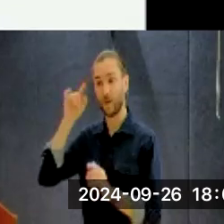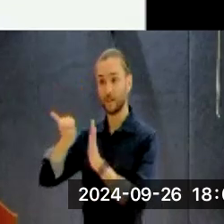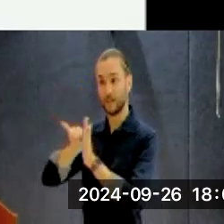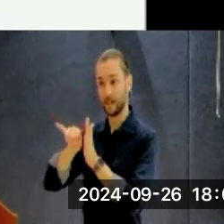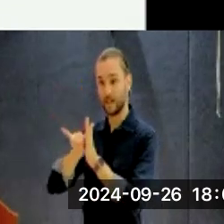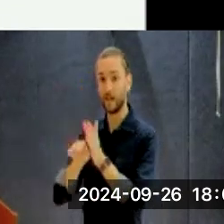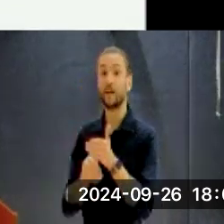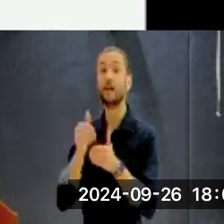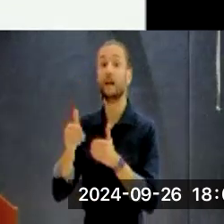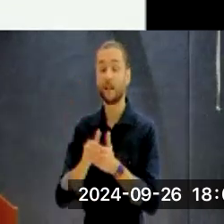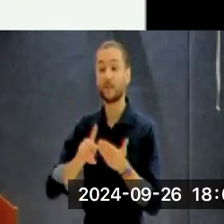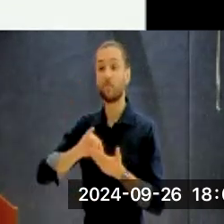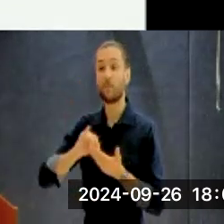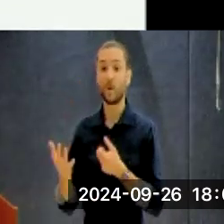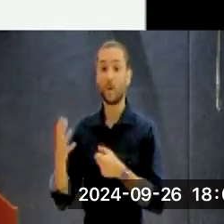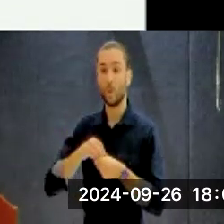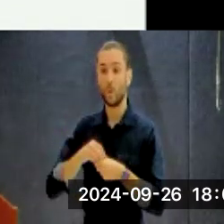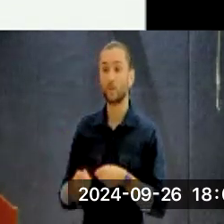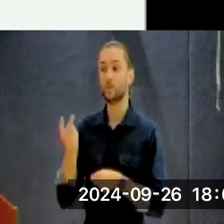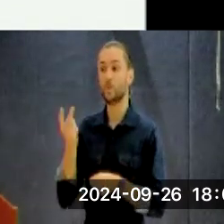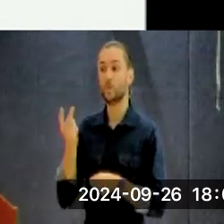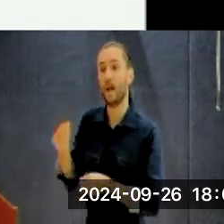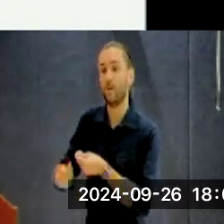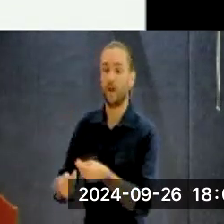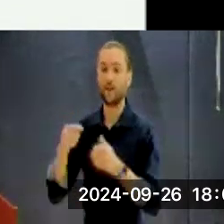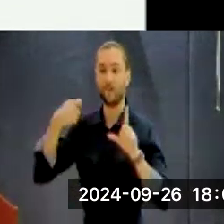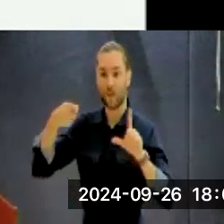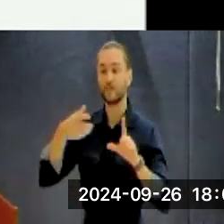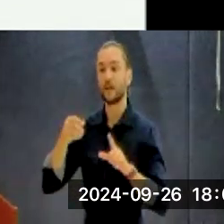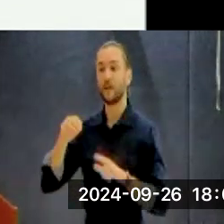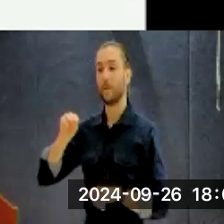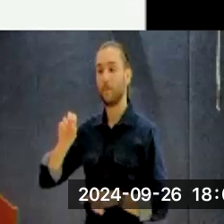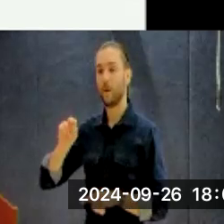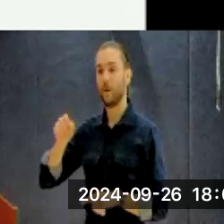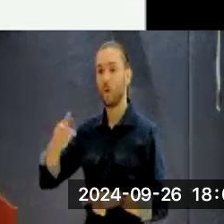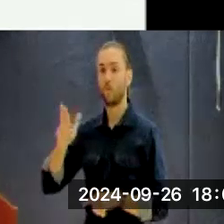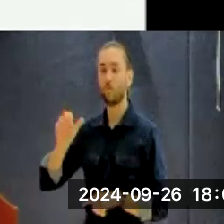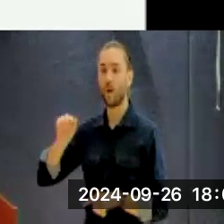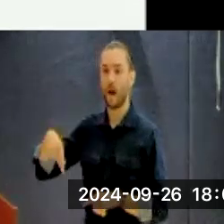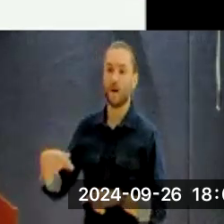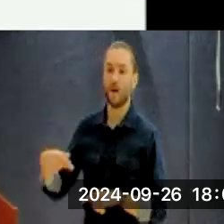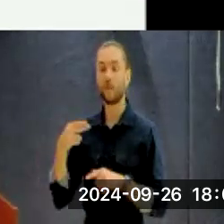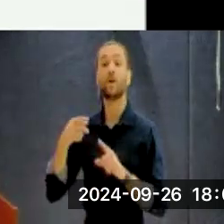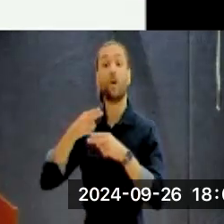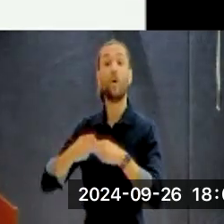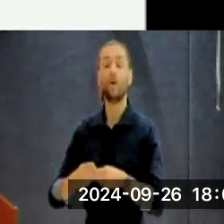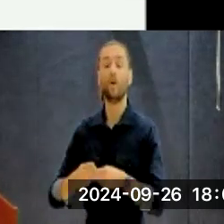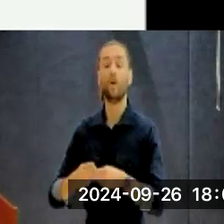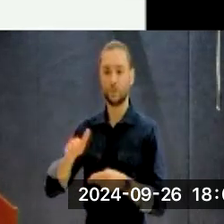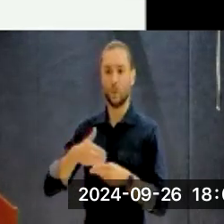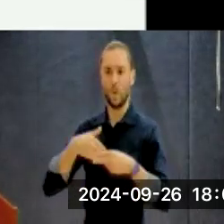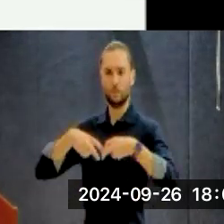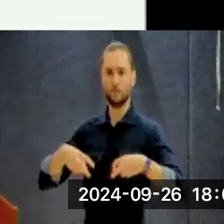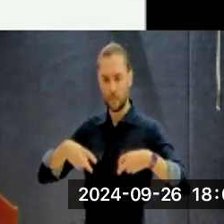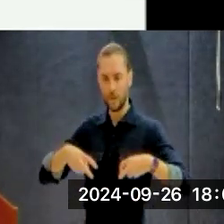in 2 ethnographic films and a monograph titled A Disability of the Soul, an ethnography of